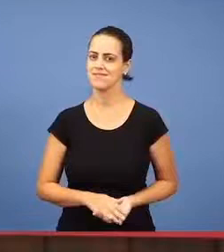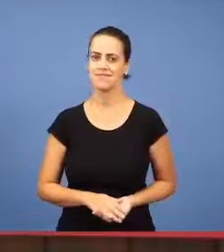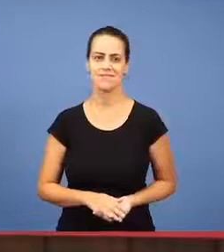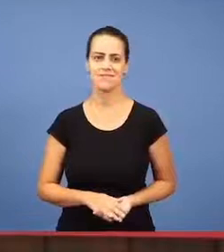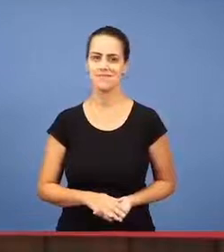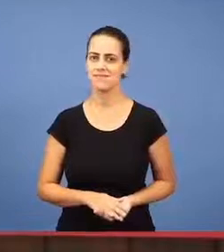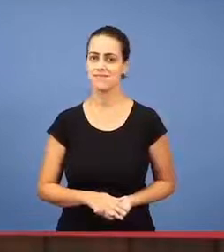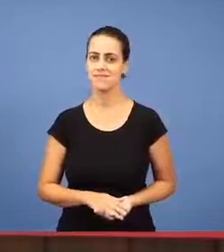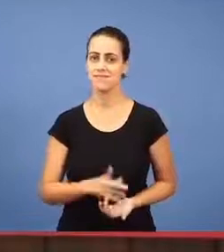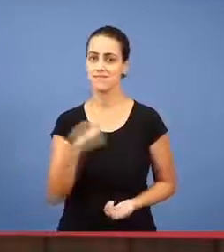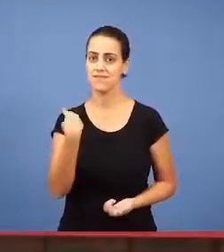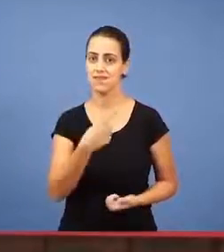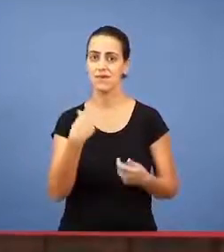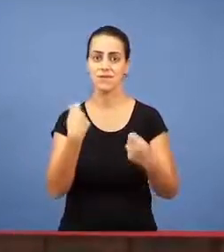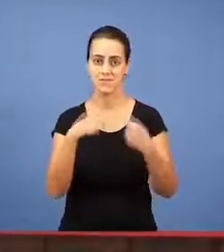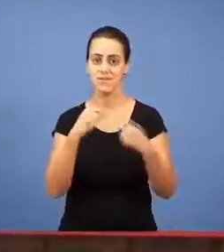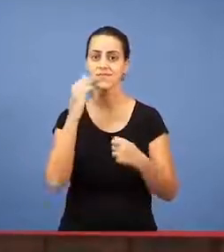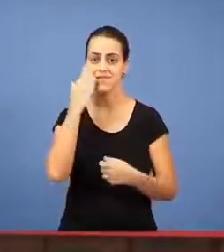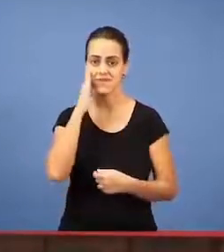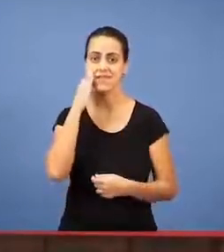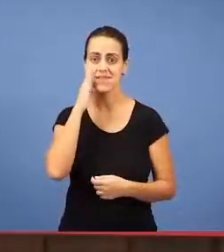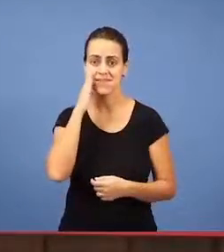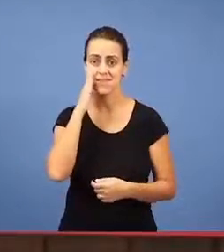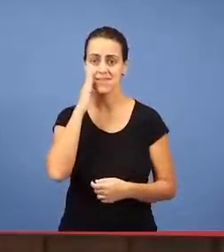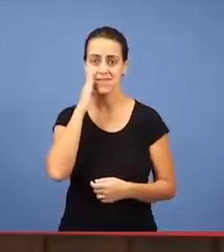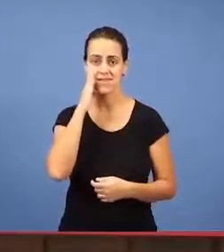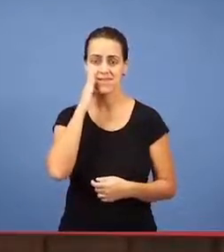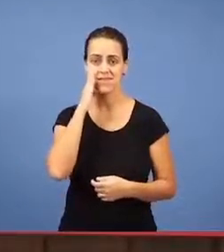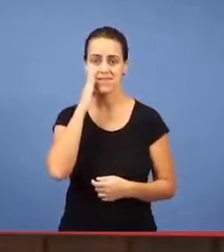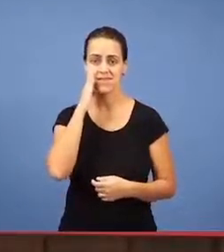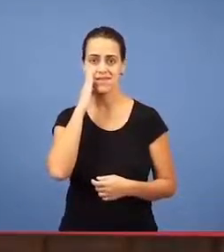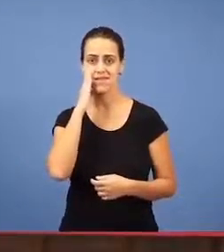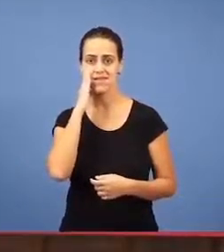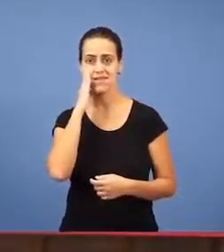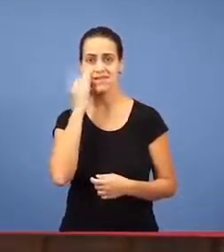to go. Our understanding needs to grow in this aspect.